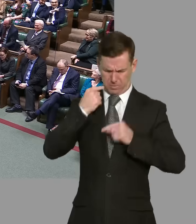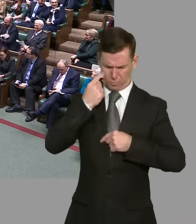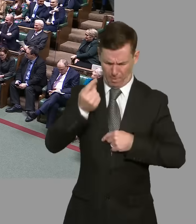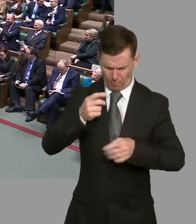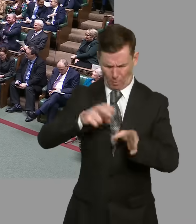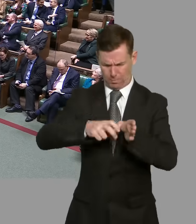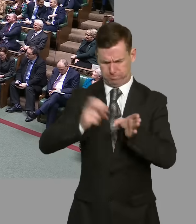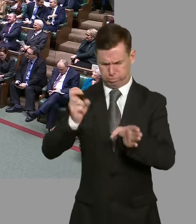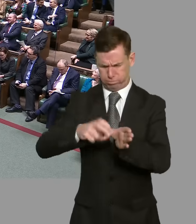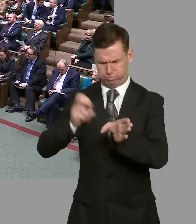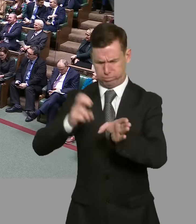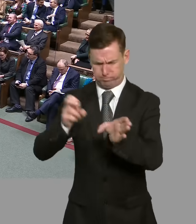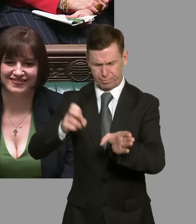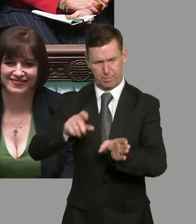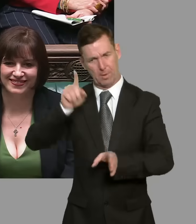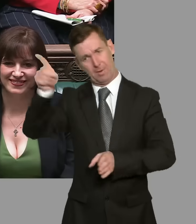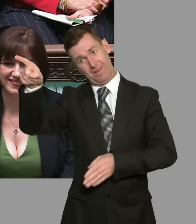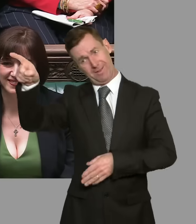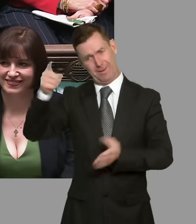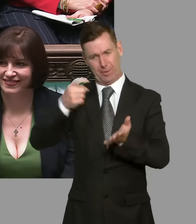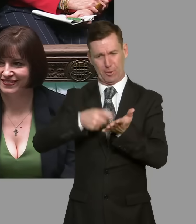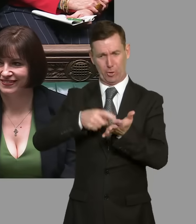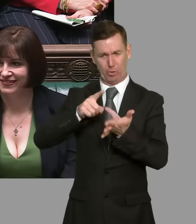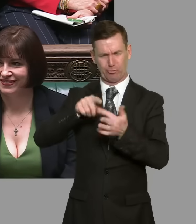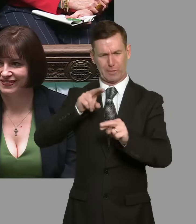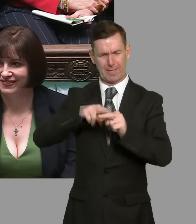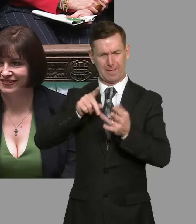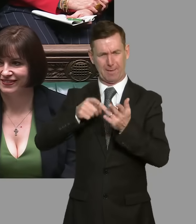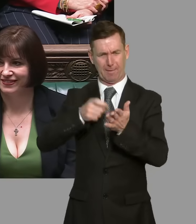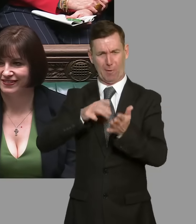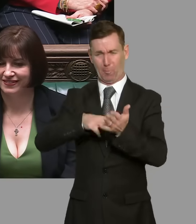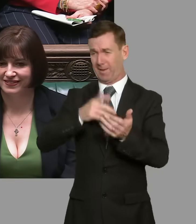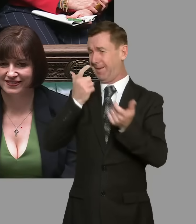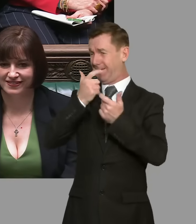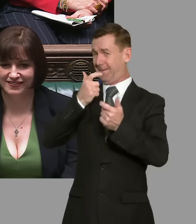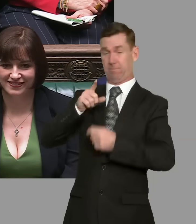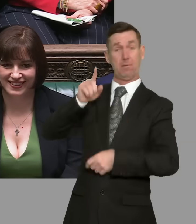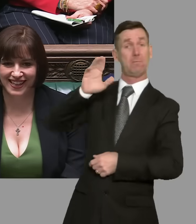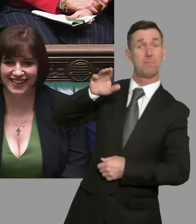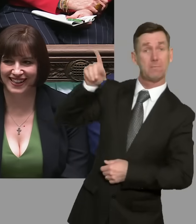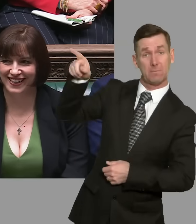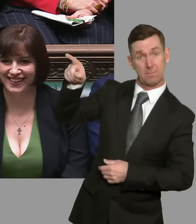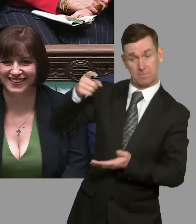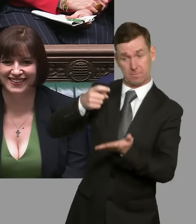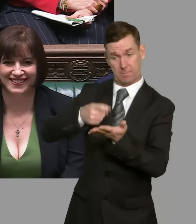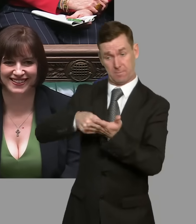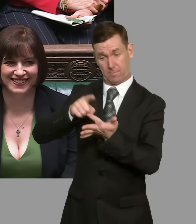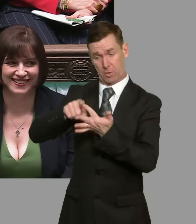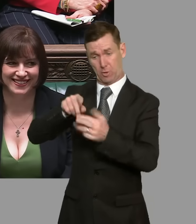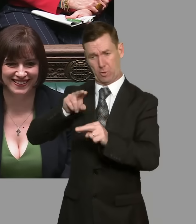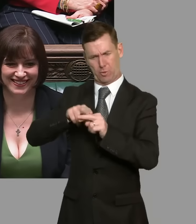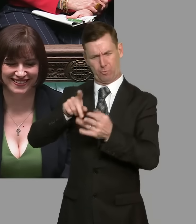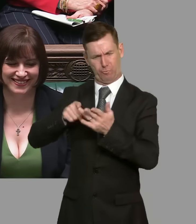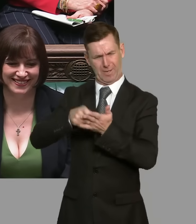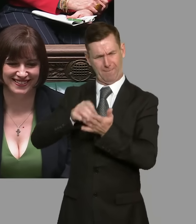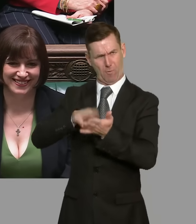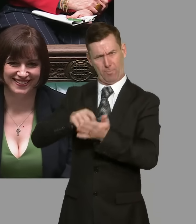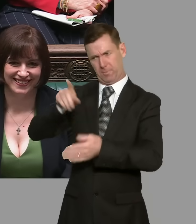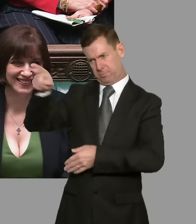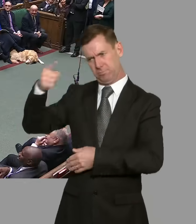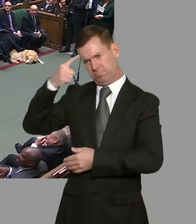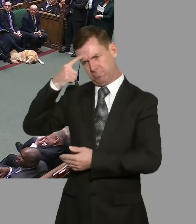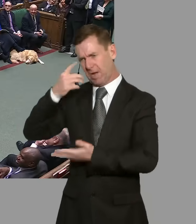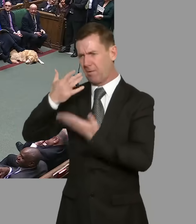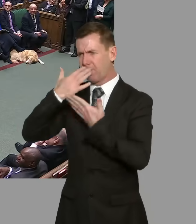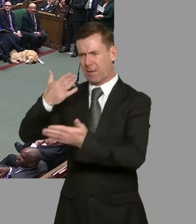And I thank Reform are supporting our recycling moves, because soon they're going to be a party